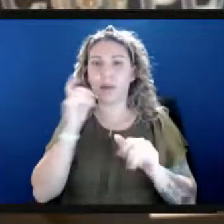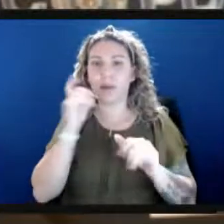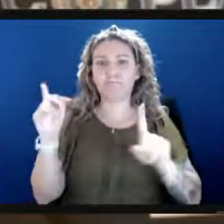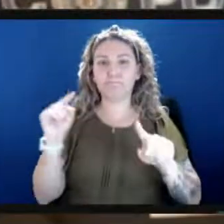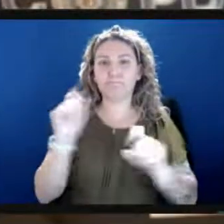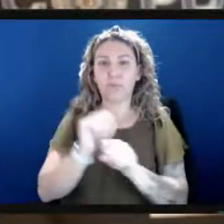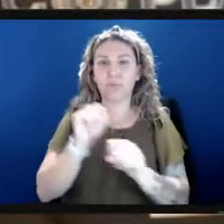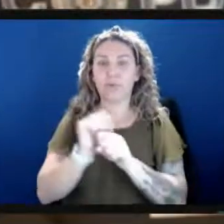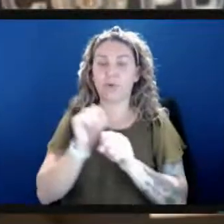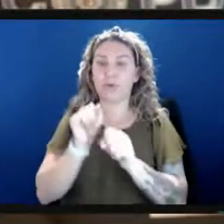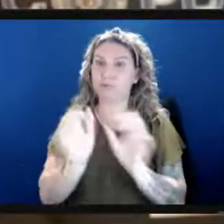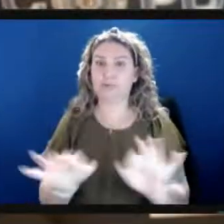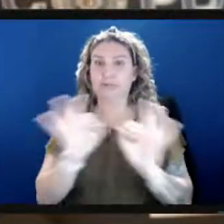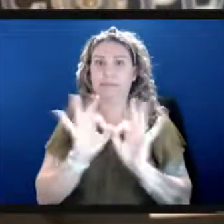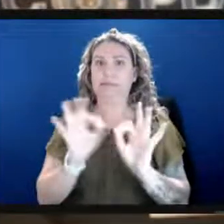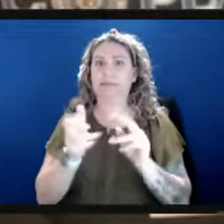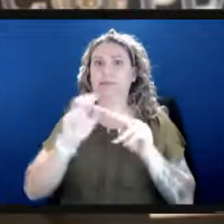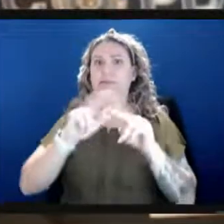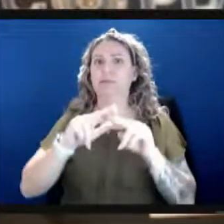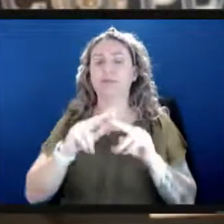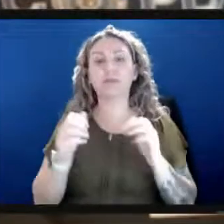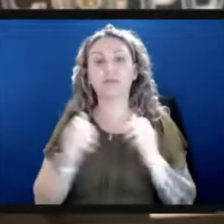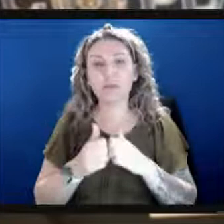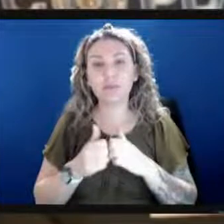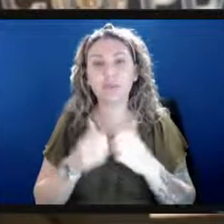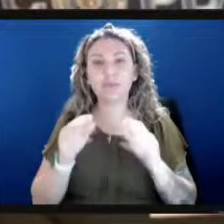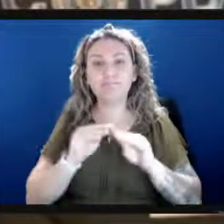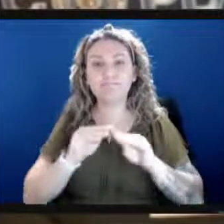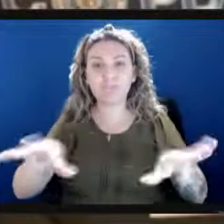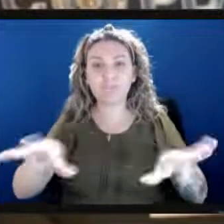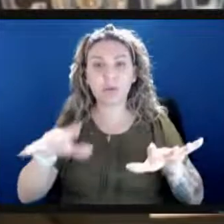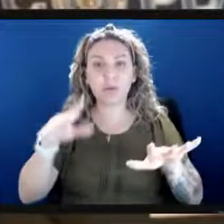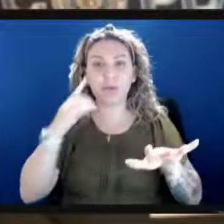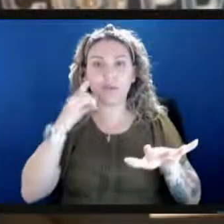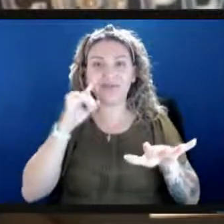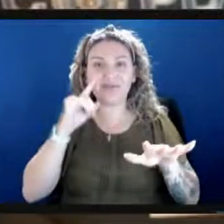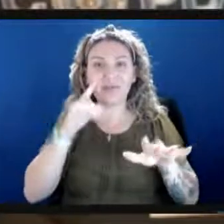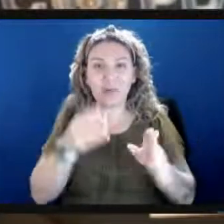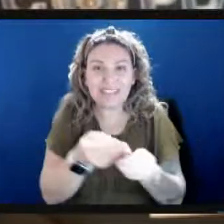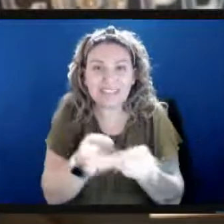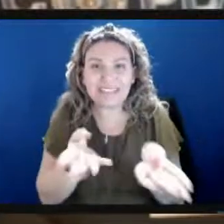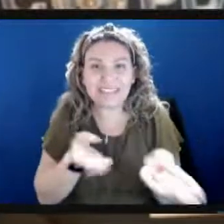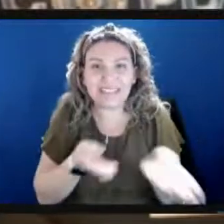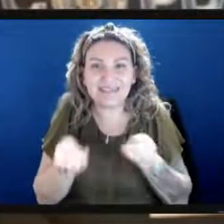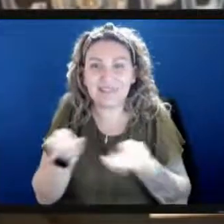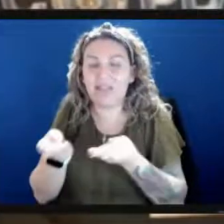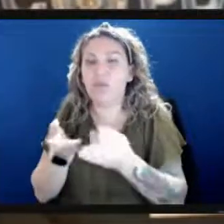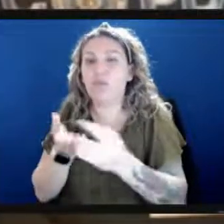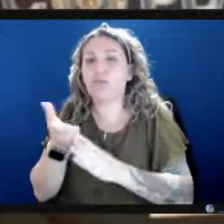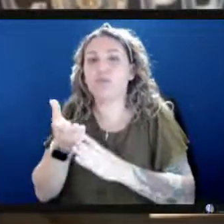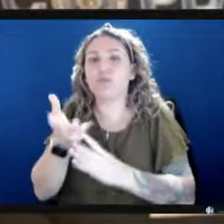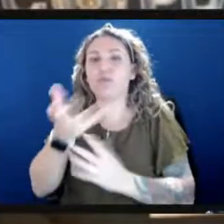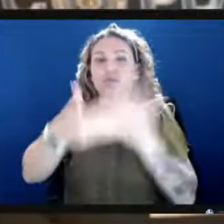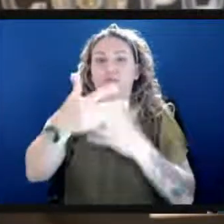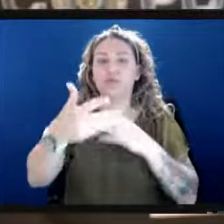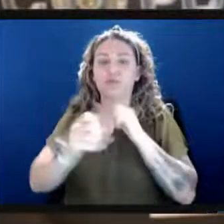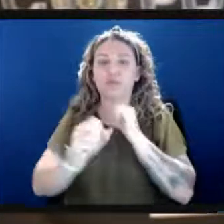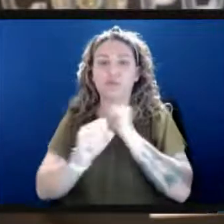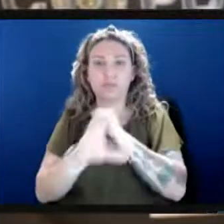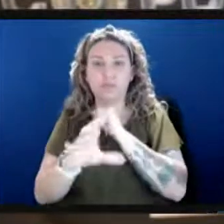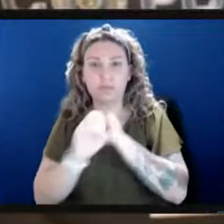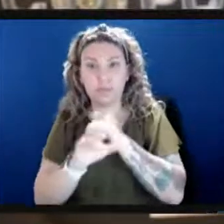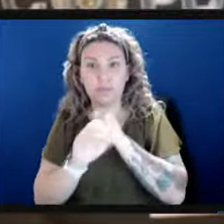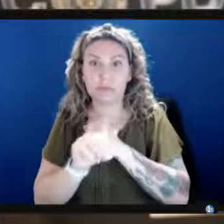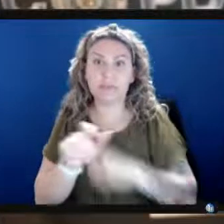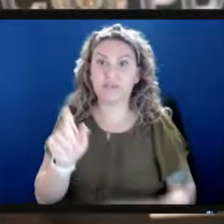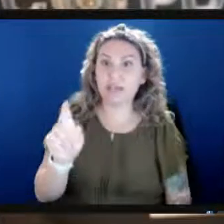role in the spreading of the dealing of it across social media. People out of necessity had to